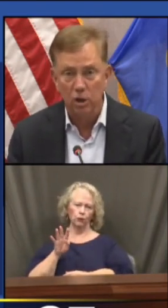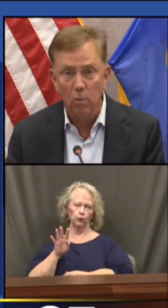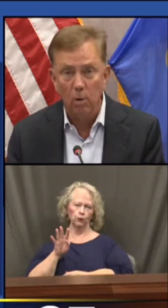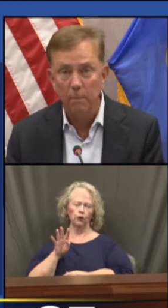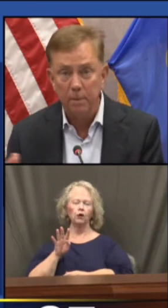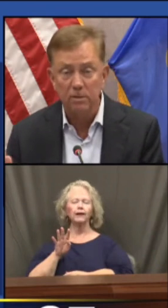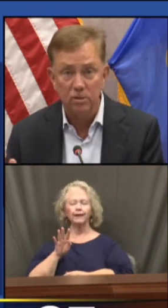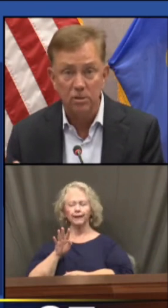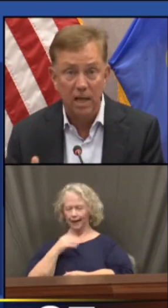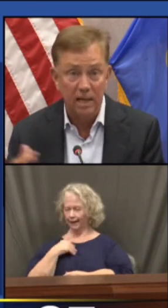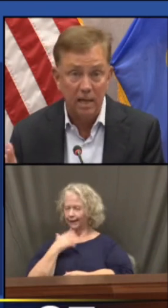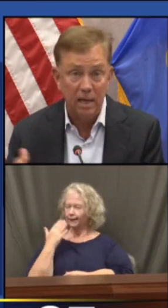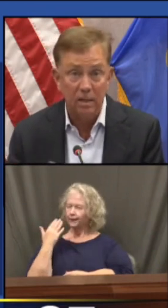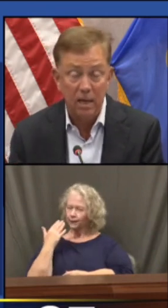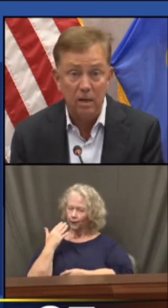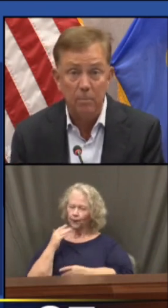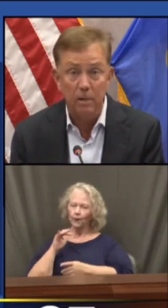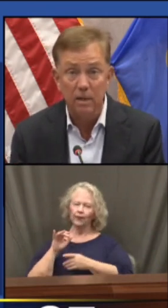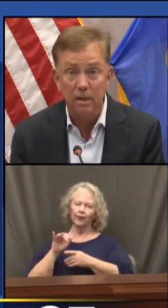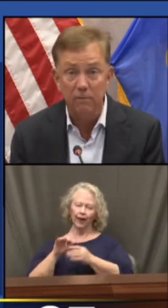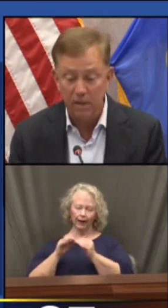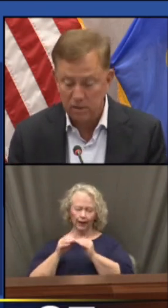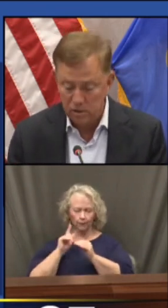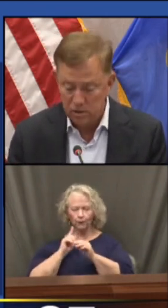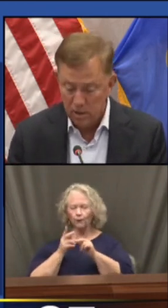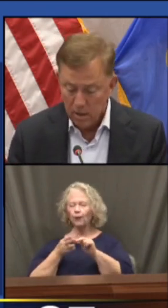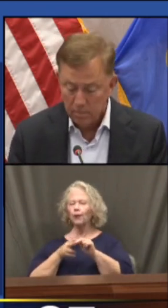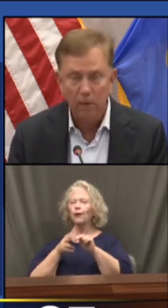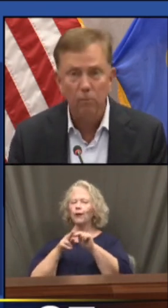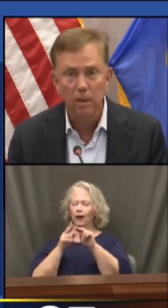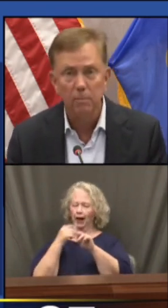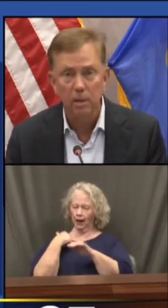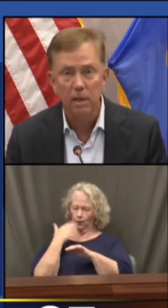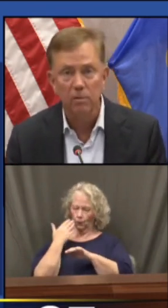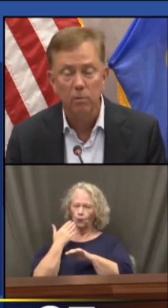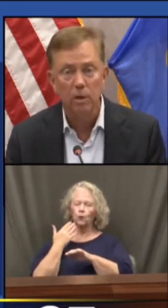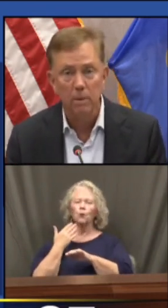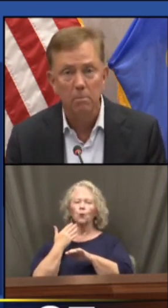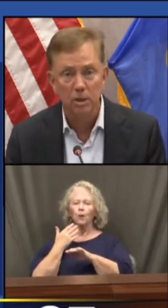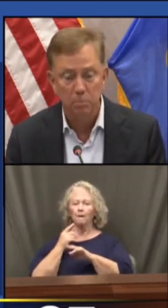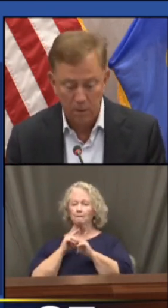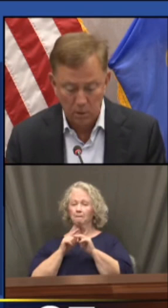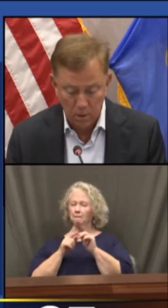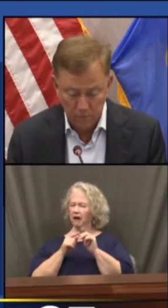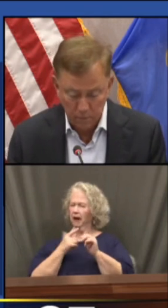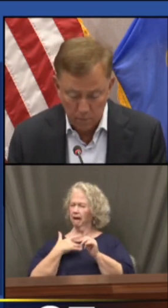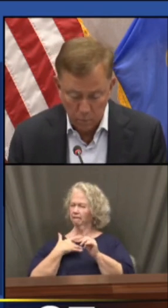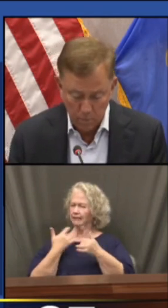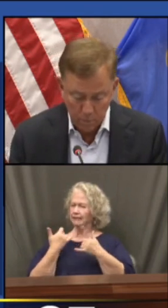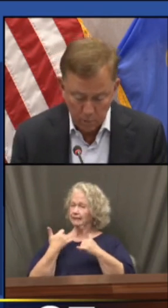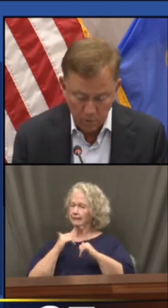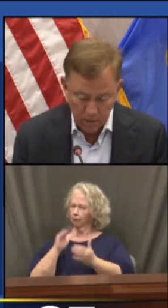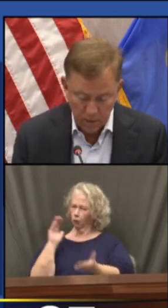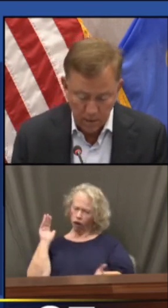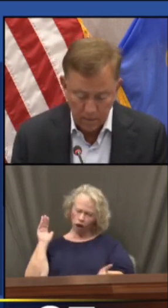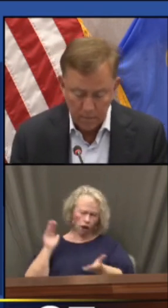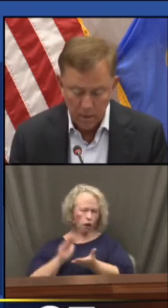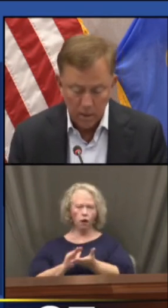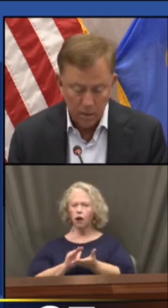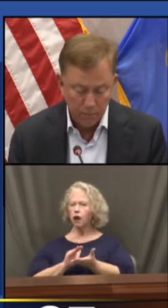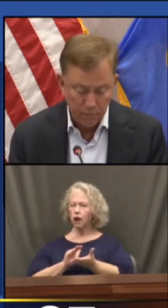number to go up because it's a lagging indicator behind the infections, but I really believe that we're going to be much better off than we were both